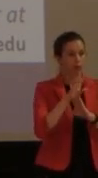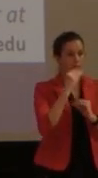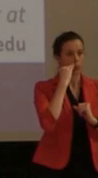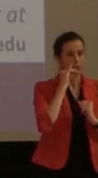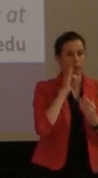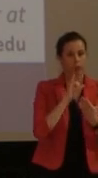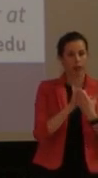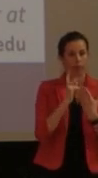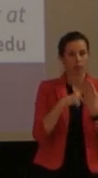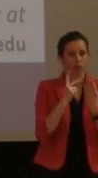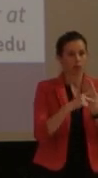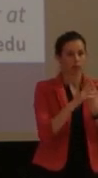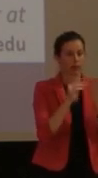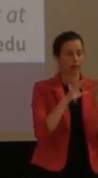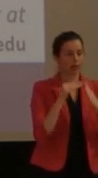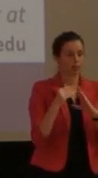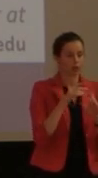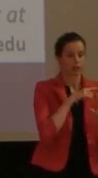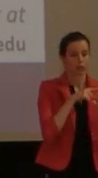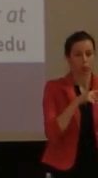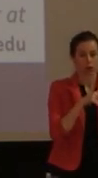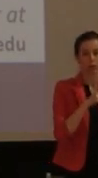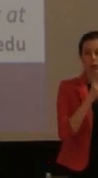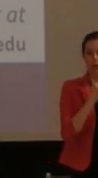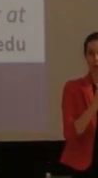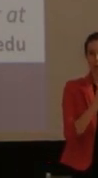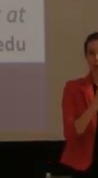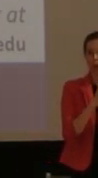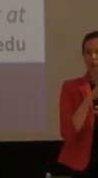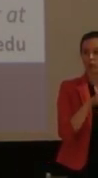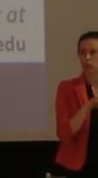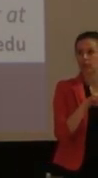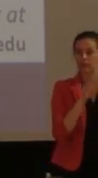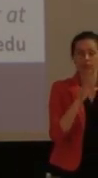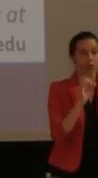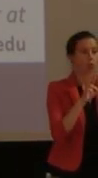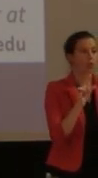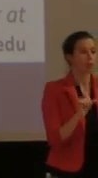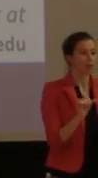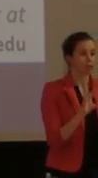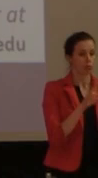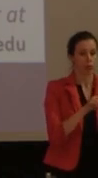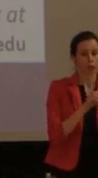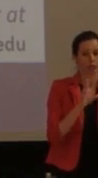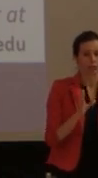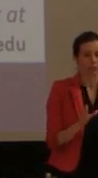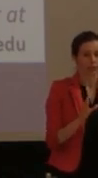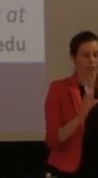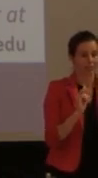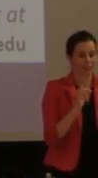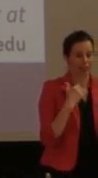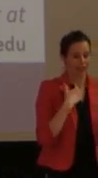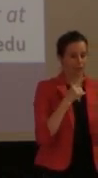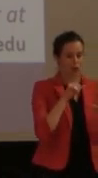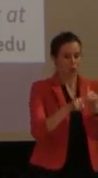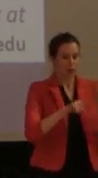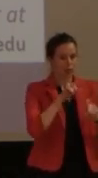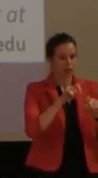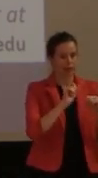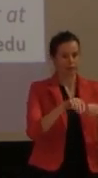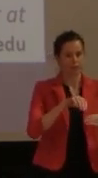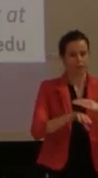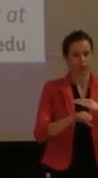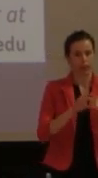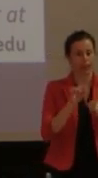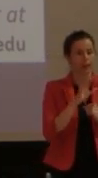program in their communities, as well as helping participants or potential participants who come in and have questions. We know that